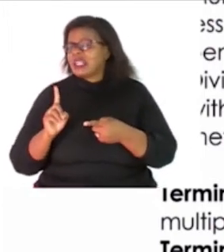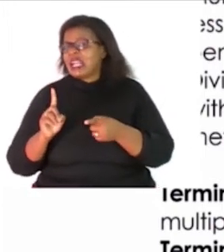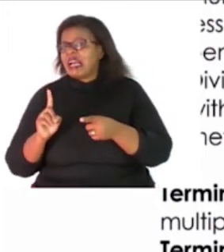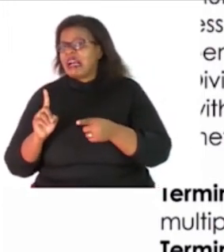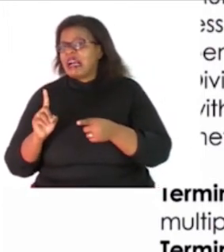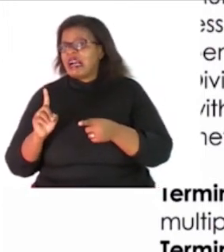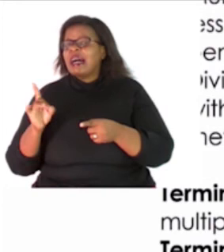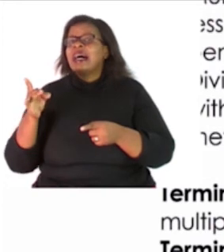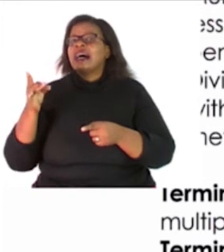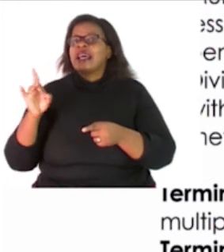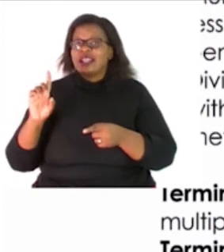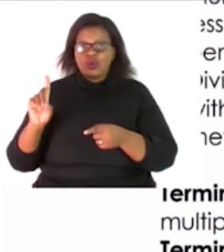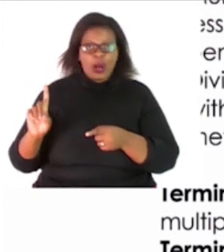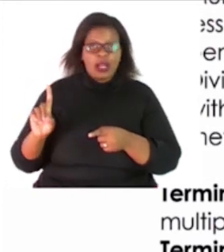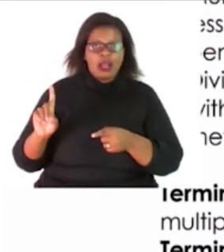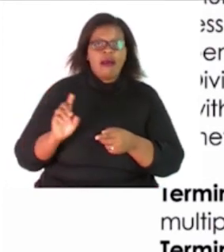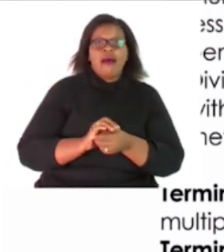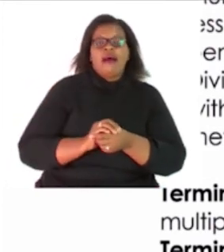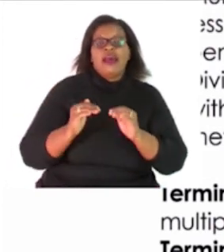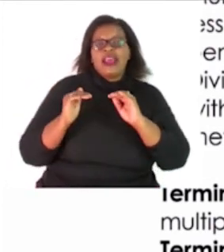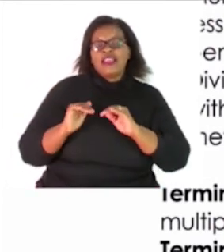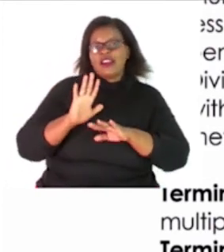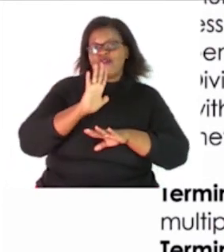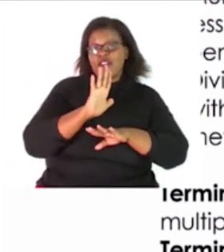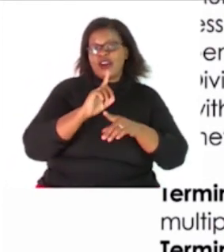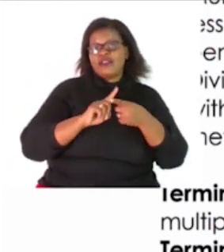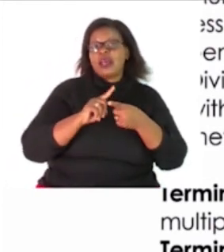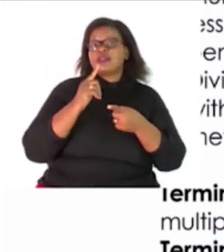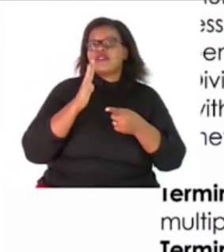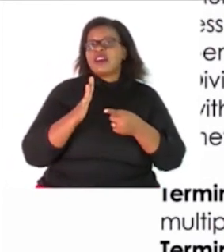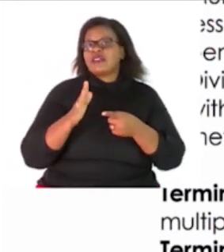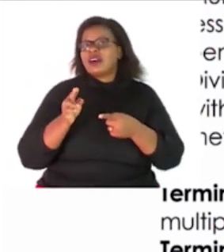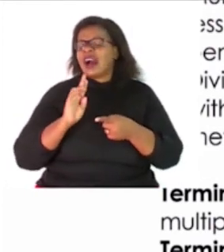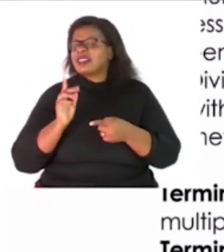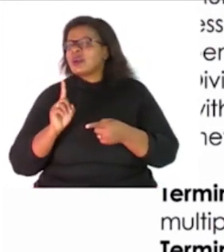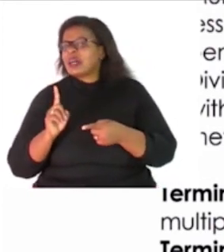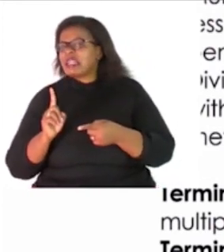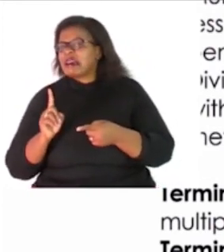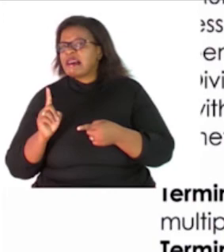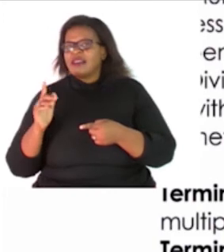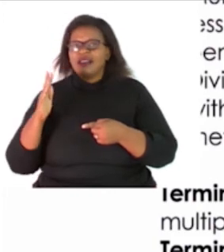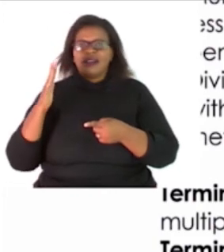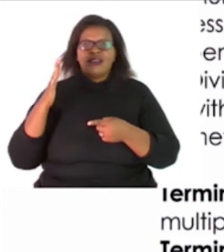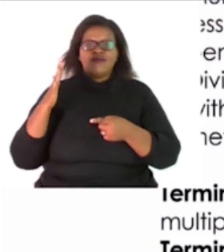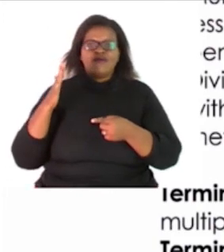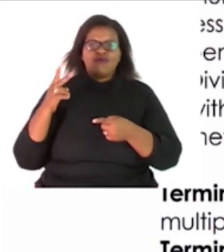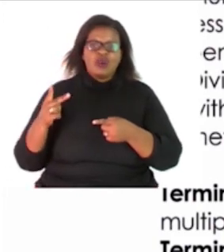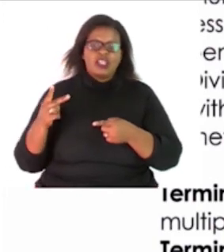What is our answer? 81. And 5 times 5, which is equal